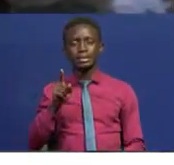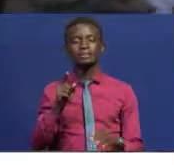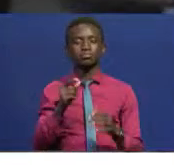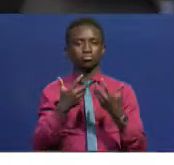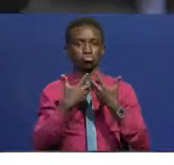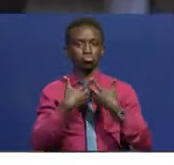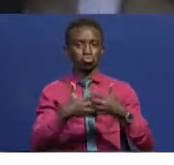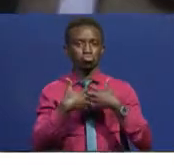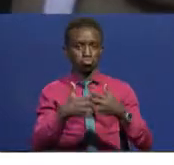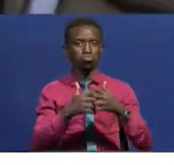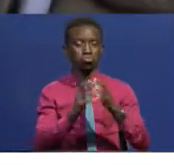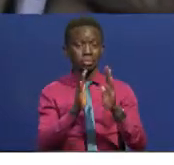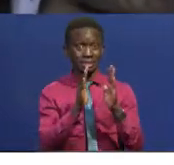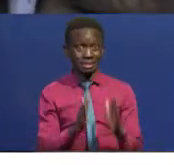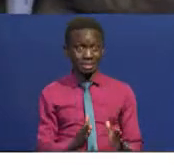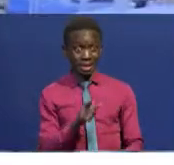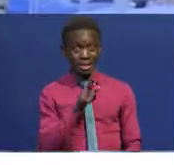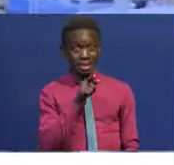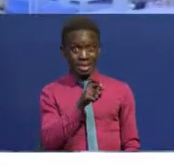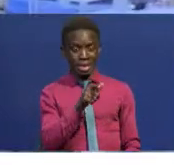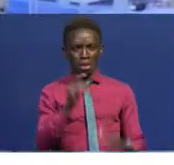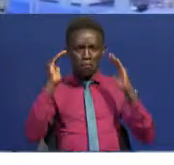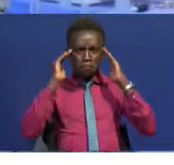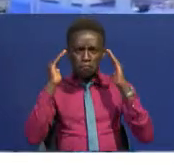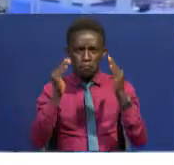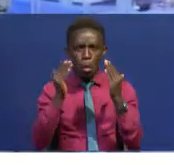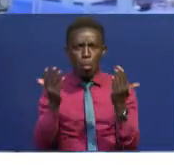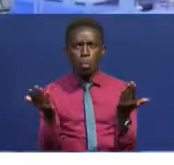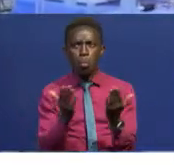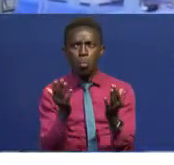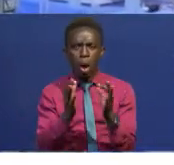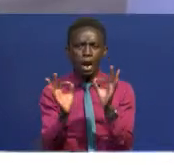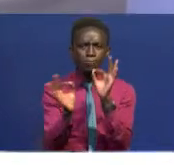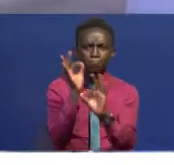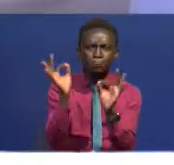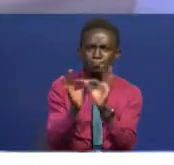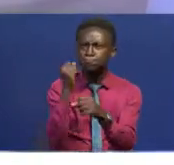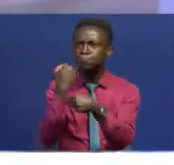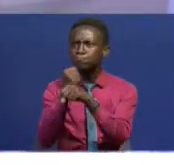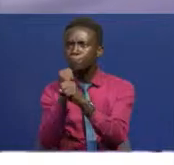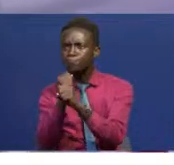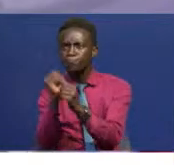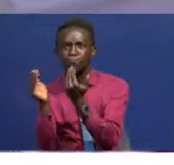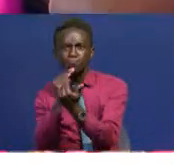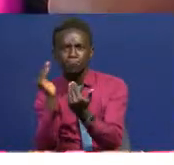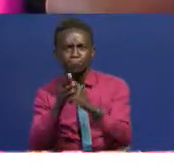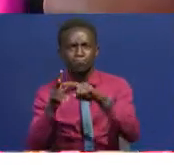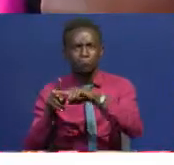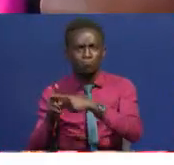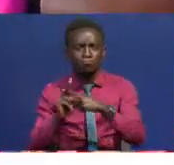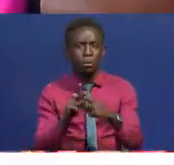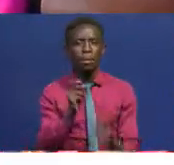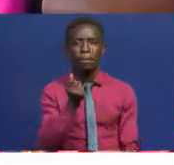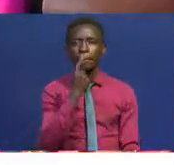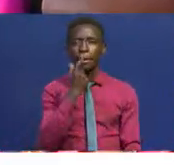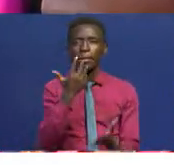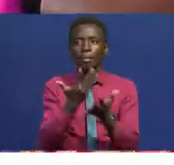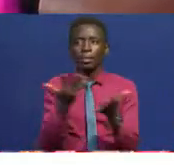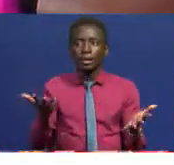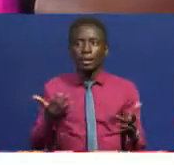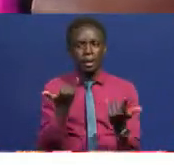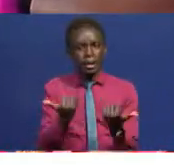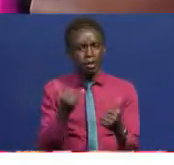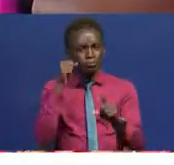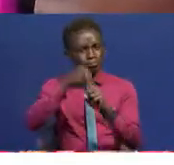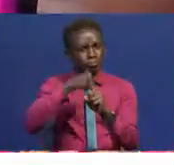It is a field that focuses on the maintenance and repair of hospital equipment and devices. We advocate for women to be given